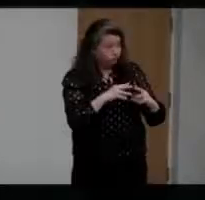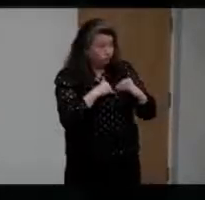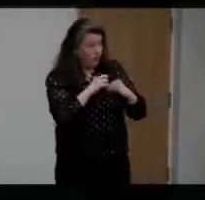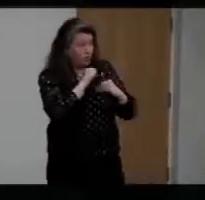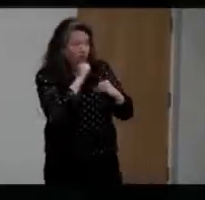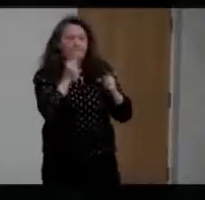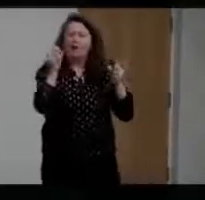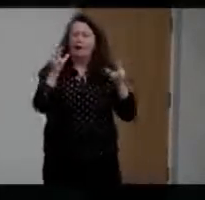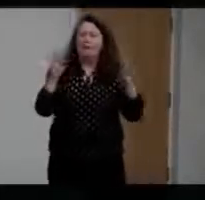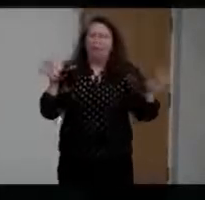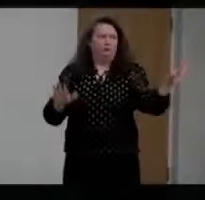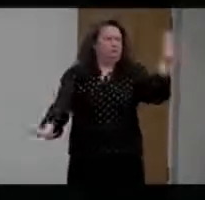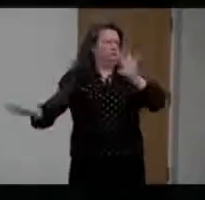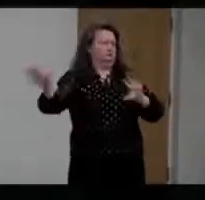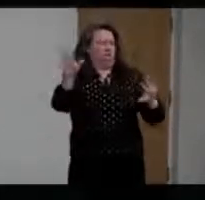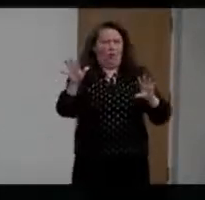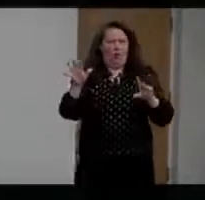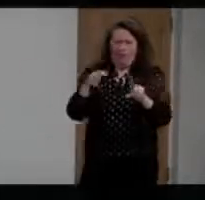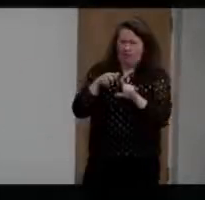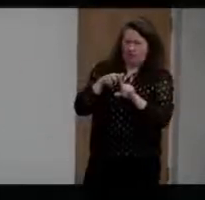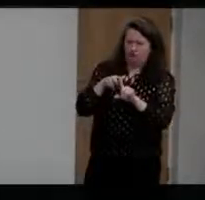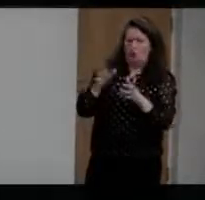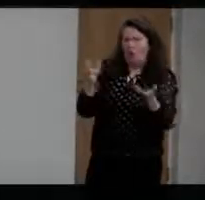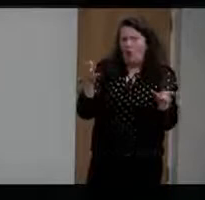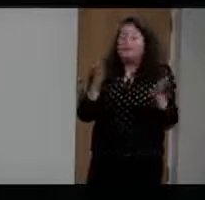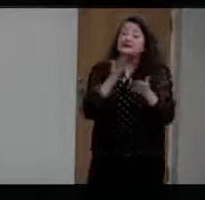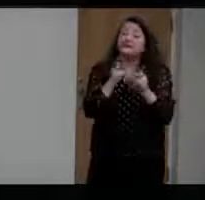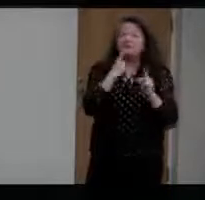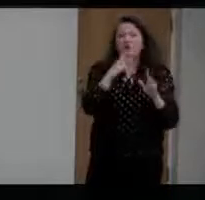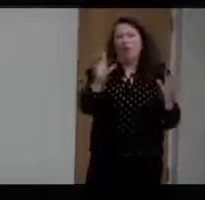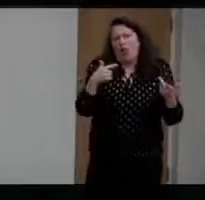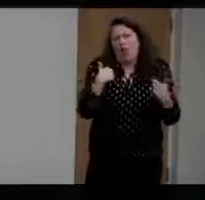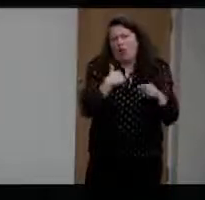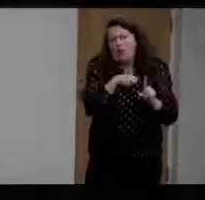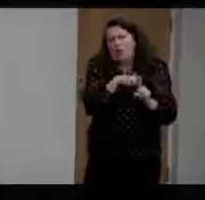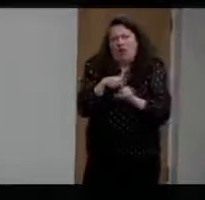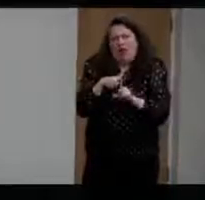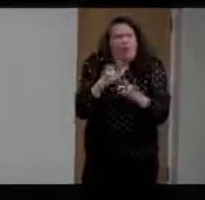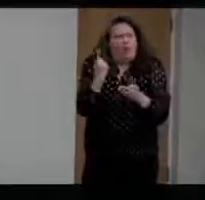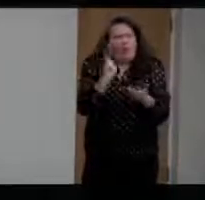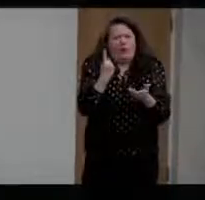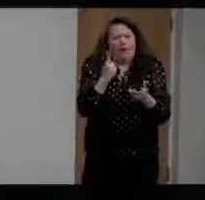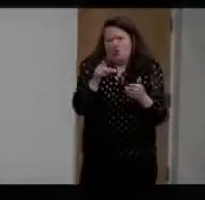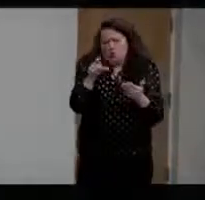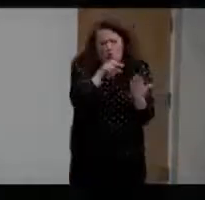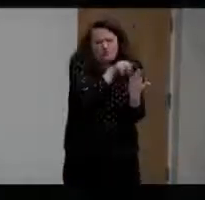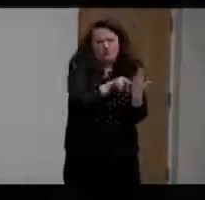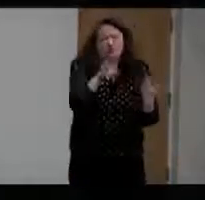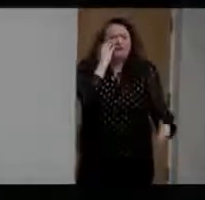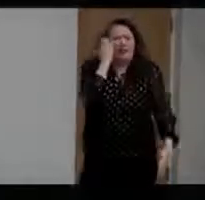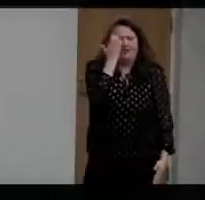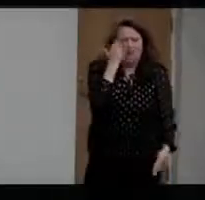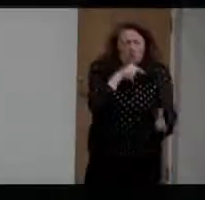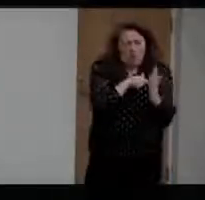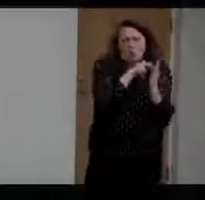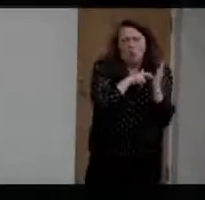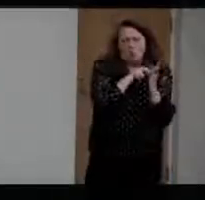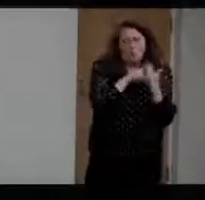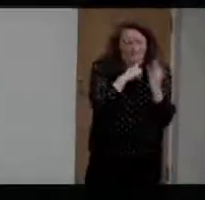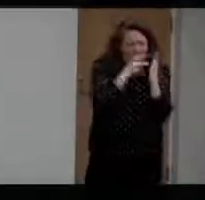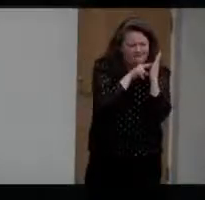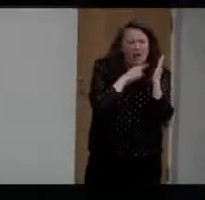quickly said, well, you're being tracked all the time, and you should read the terms of service of your phone, and you should understand how apps work, and